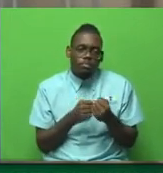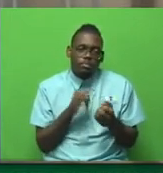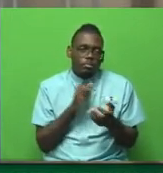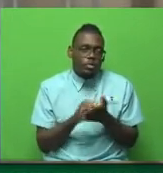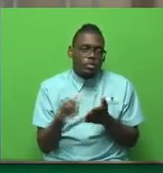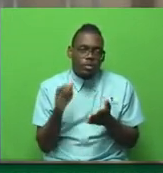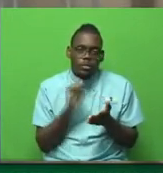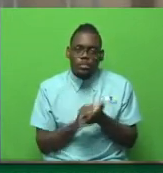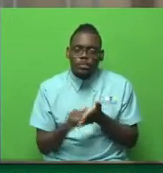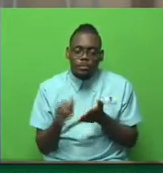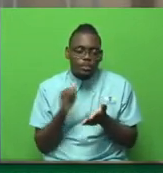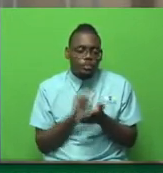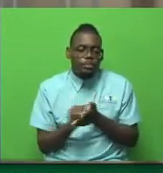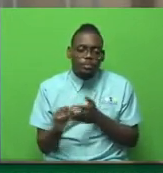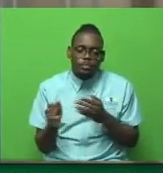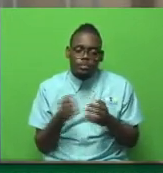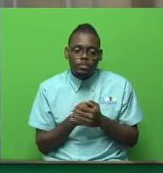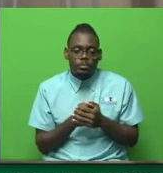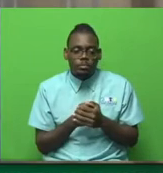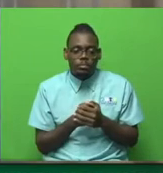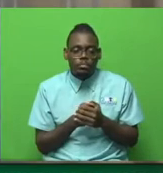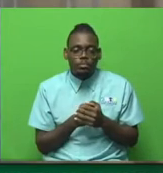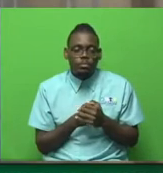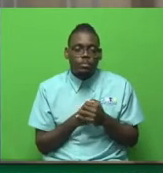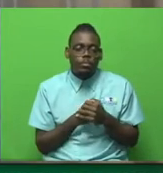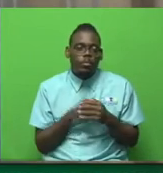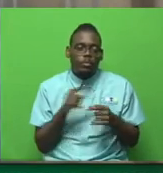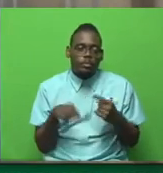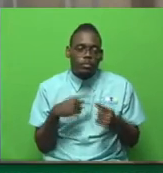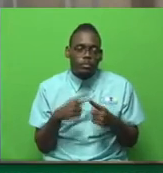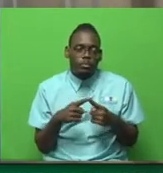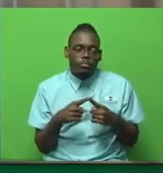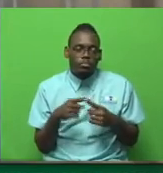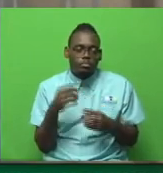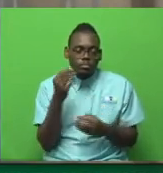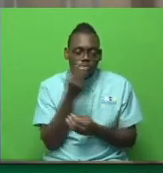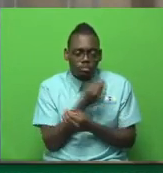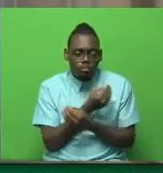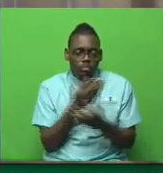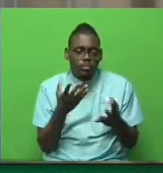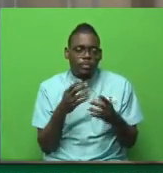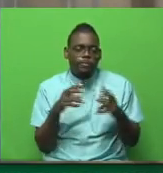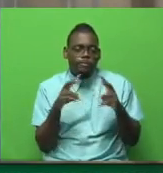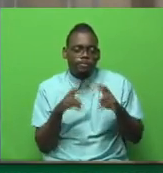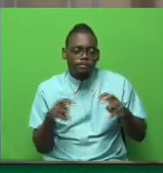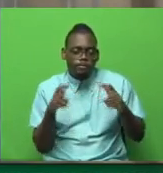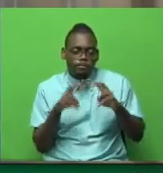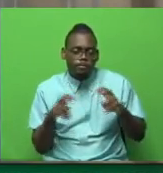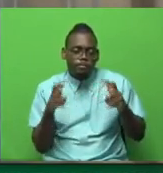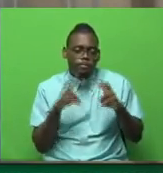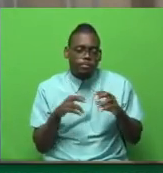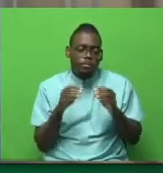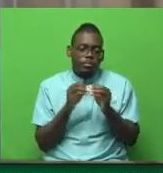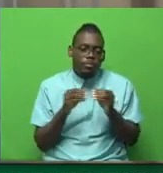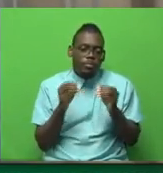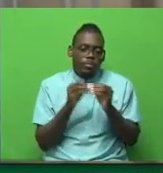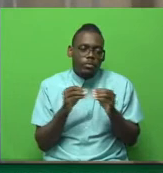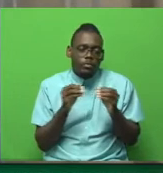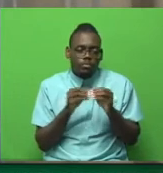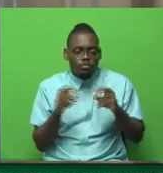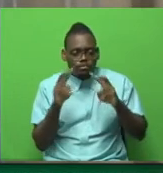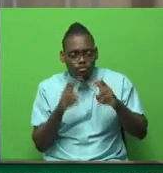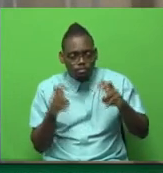in fact Madam speaker when the data is sorted even further and that's a basic basic